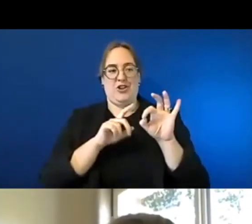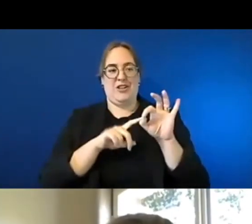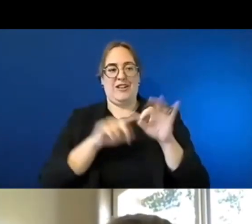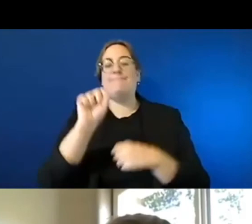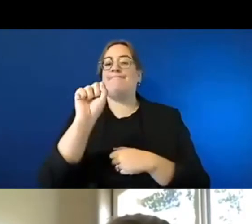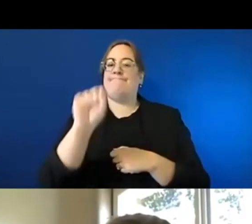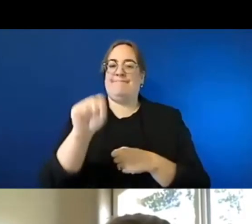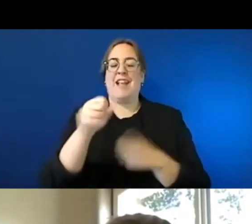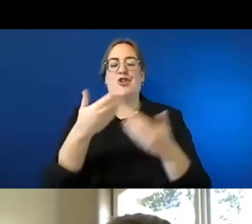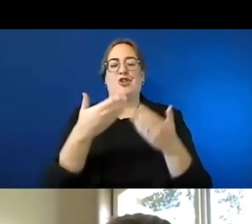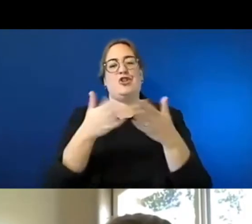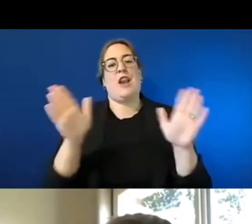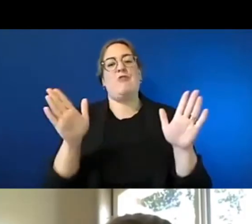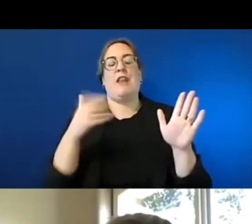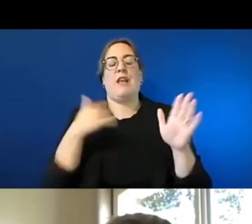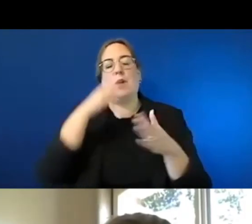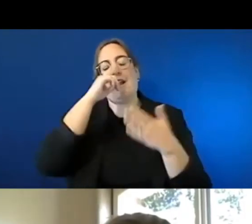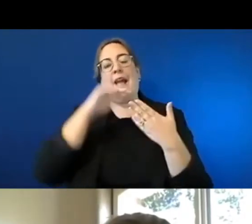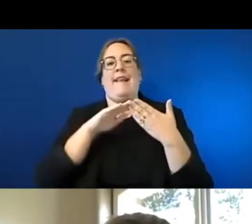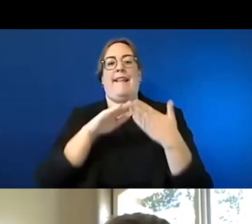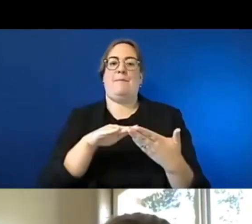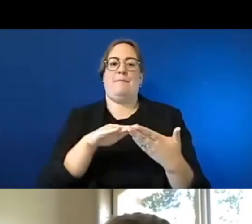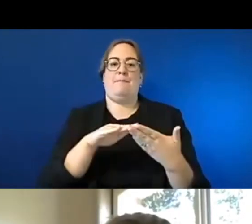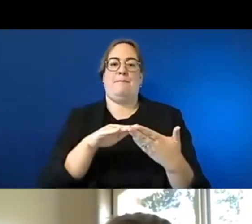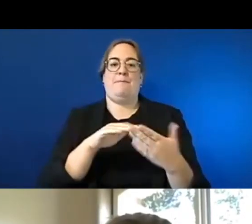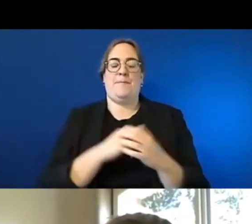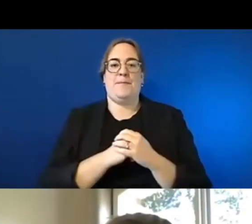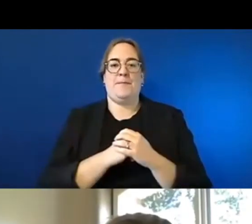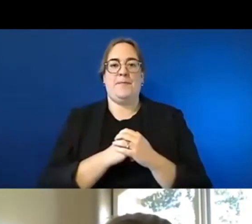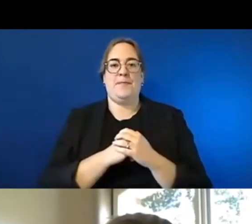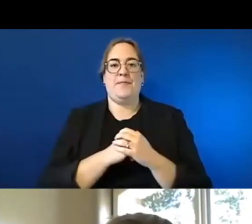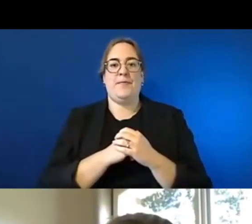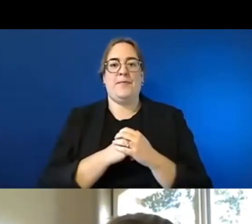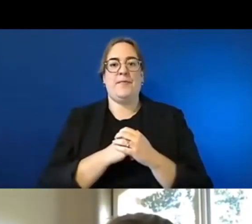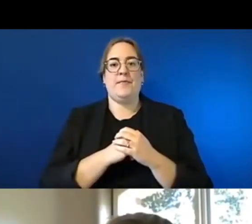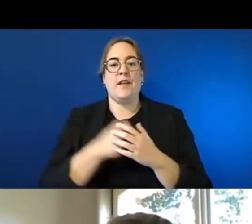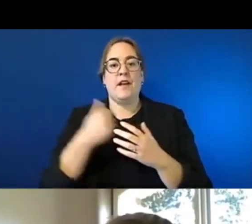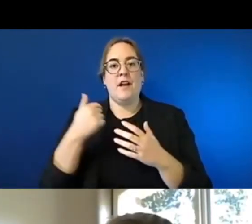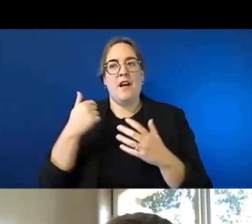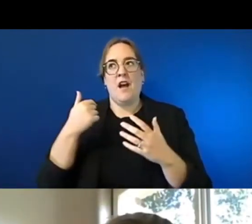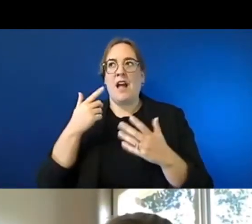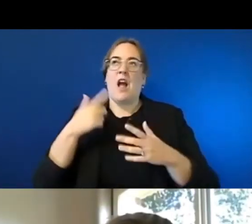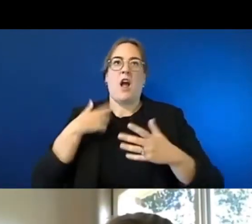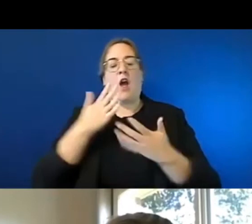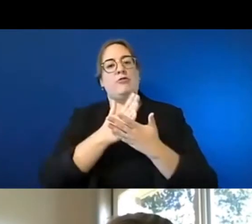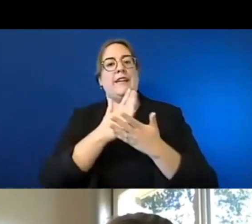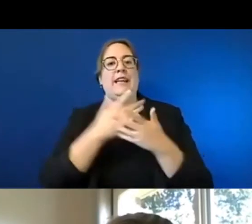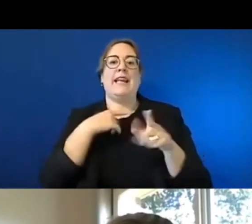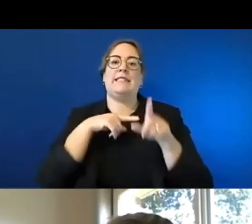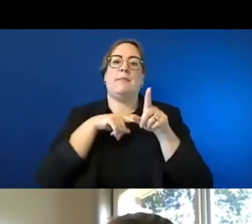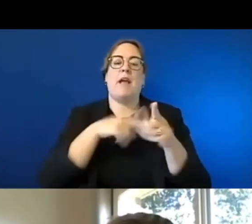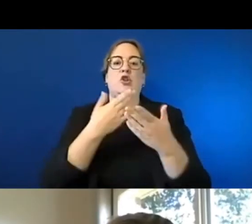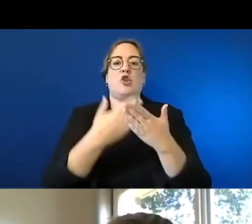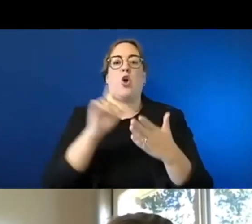yes. So I suppose getting back to what the functional impact of a condition might be,